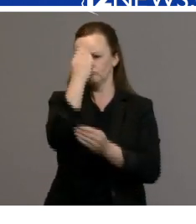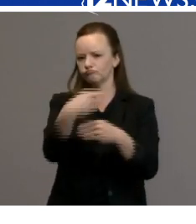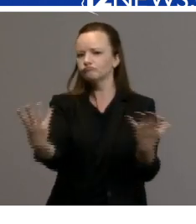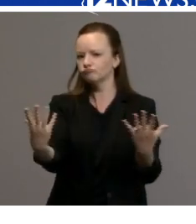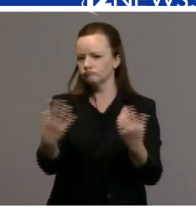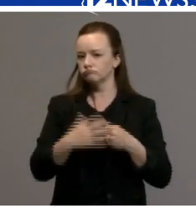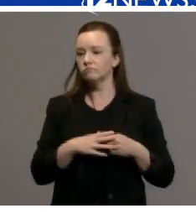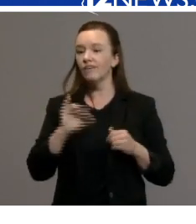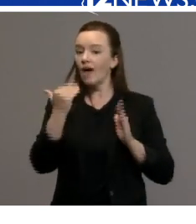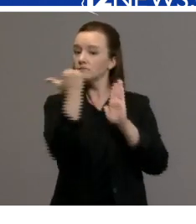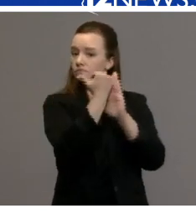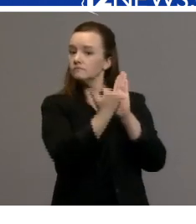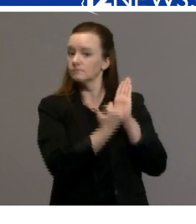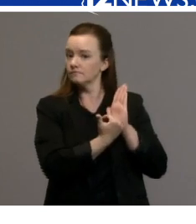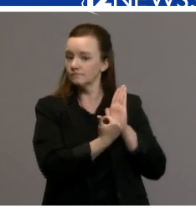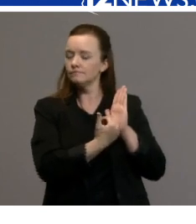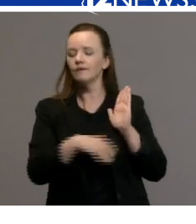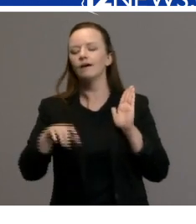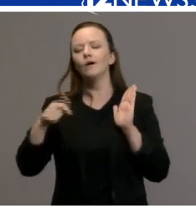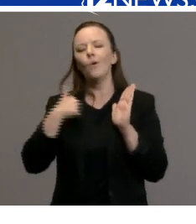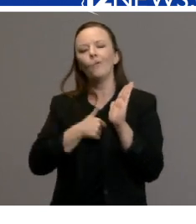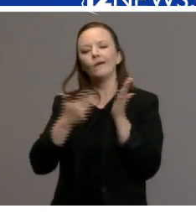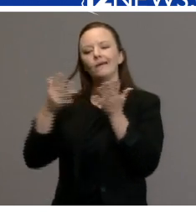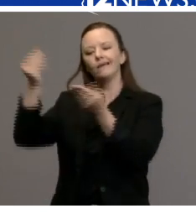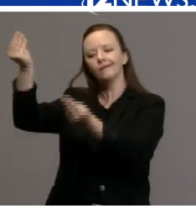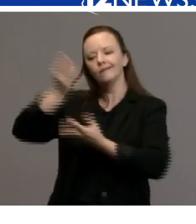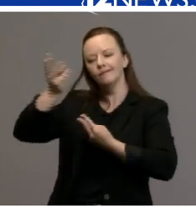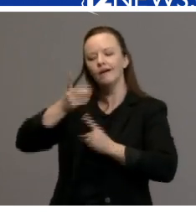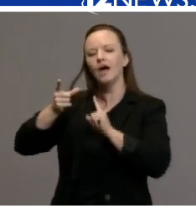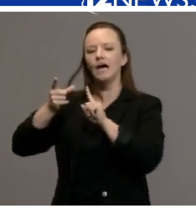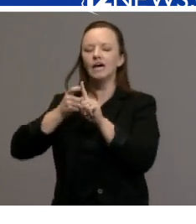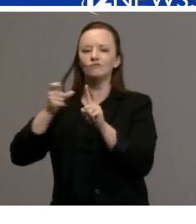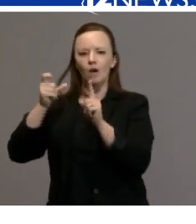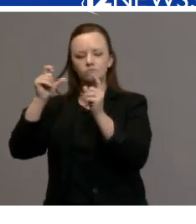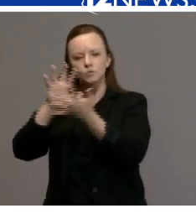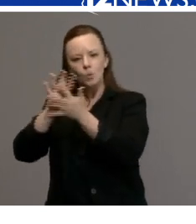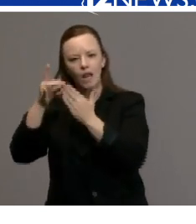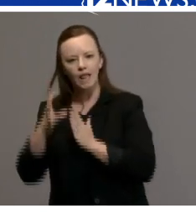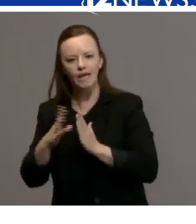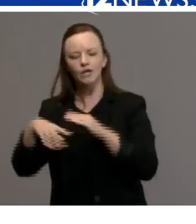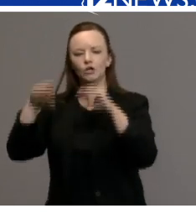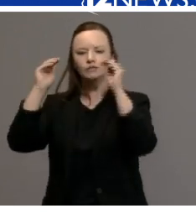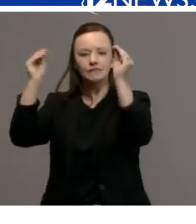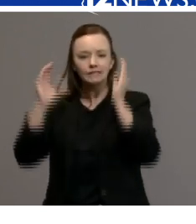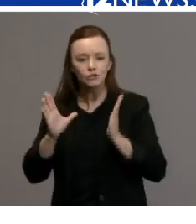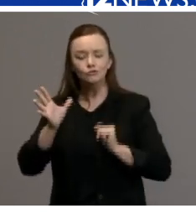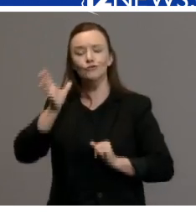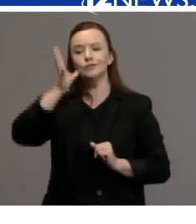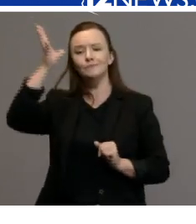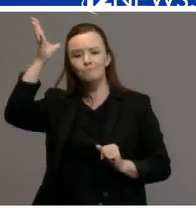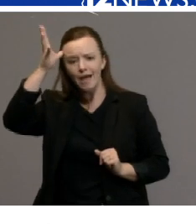teachers, parents, and public health experts from the Arizona Department of Health Services.